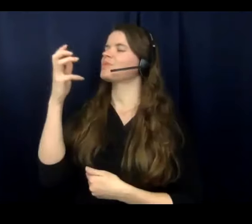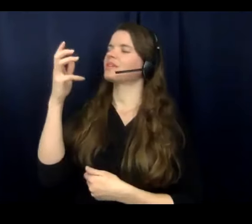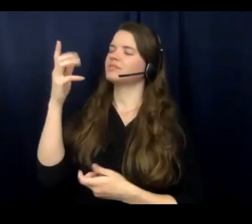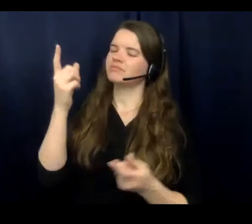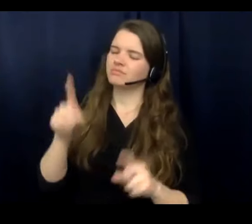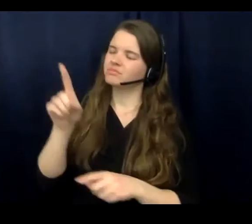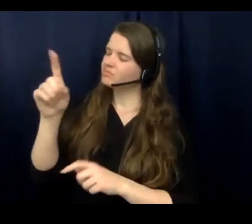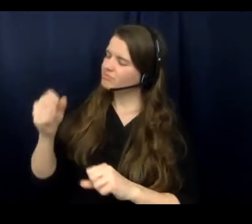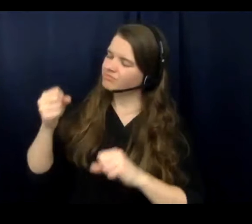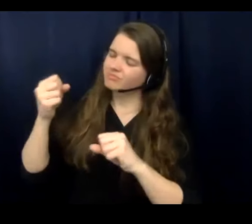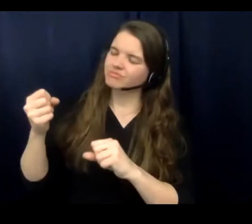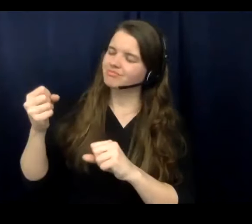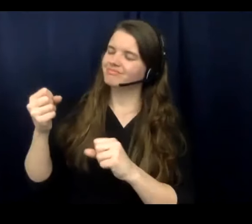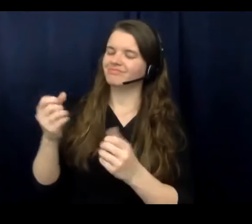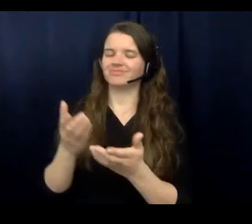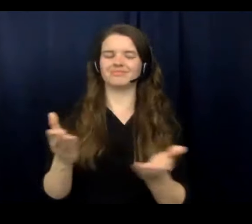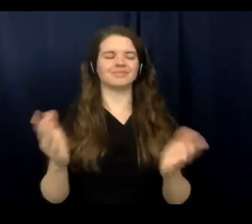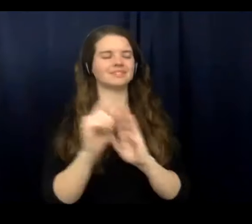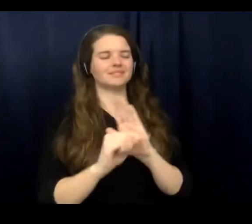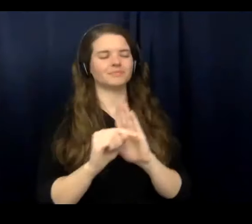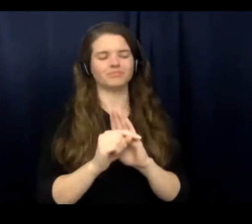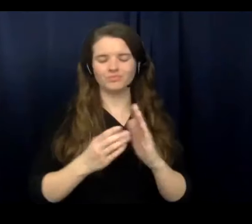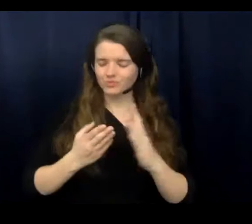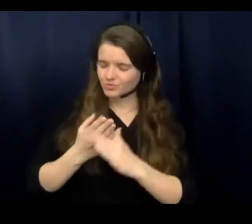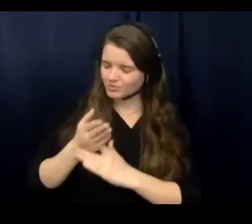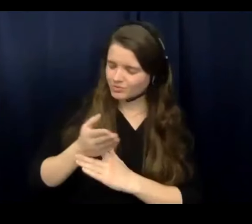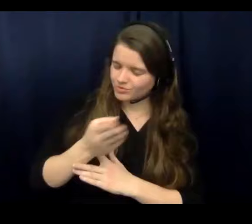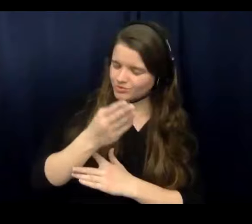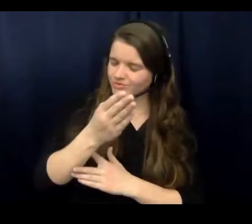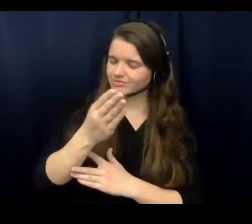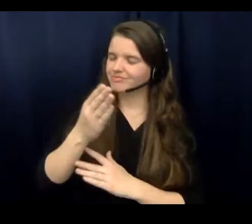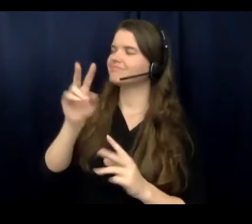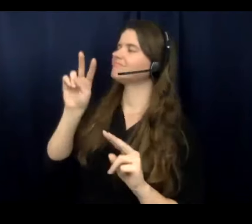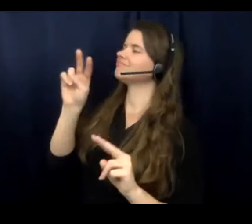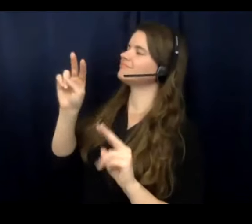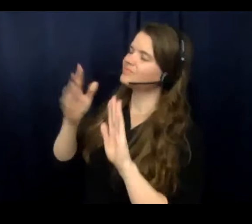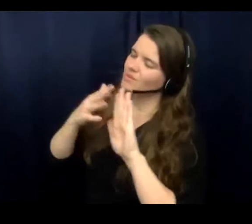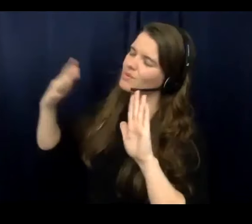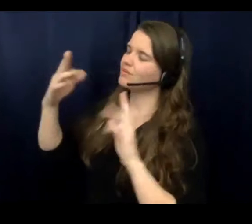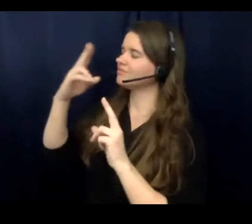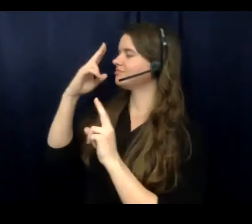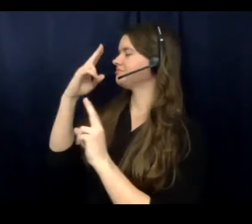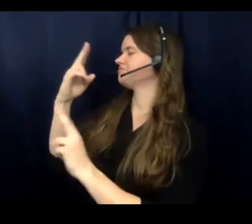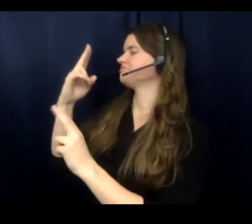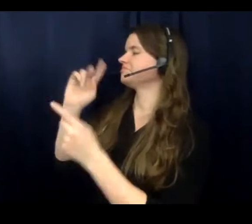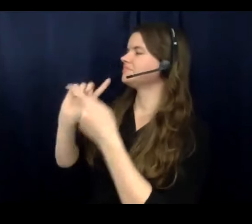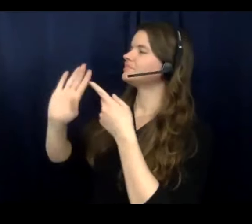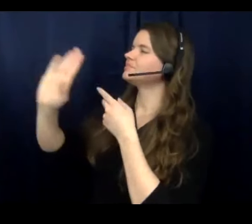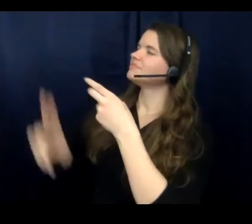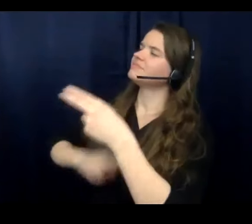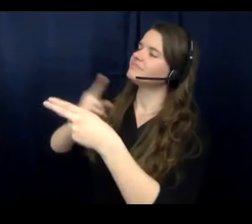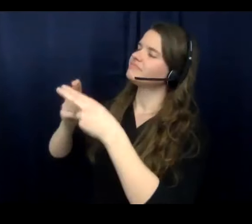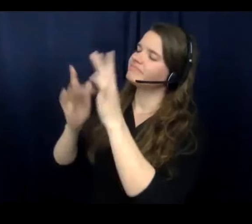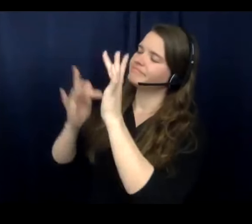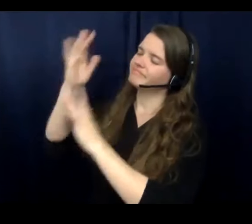God. And Father, through this all, Lord God, we give you the glory and the honor that's due unto your name. In Jesus'